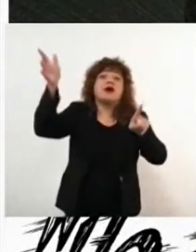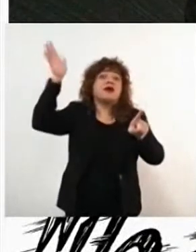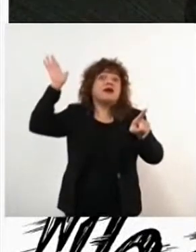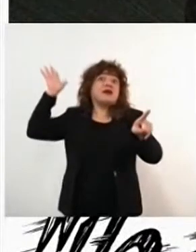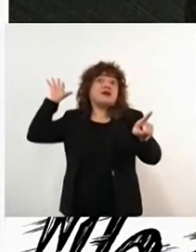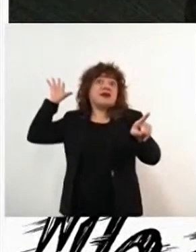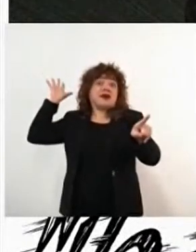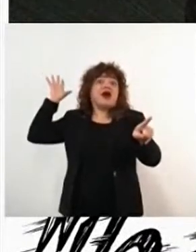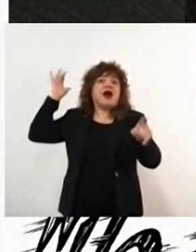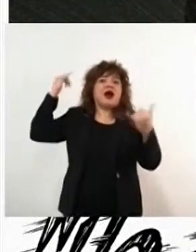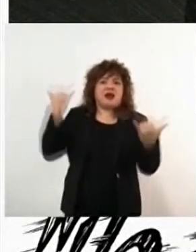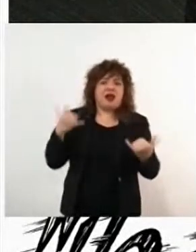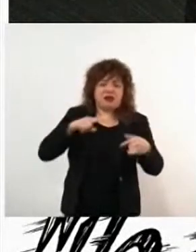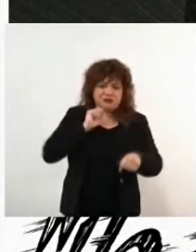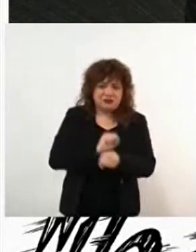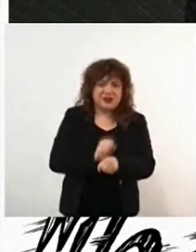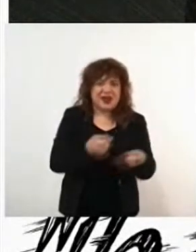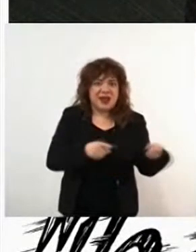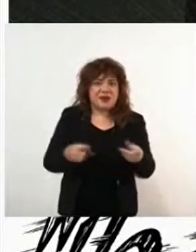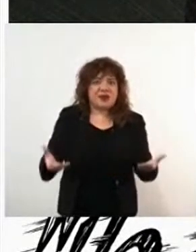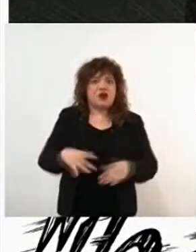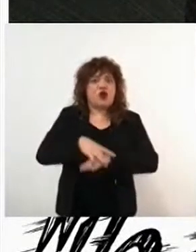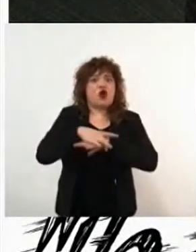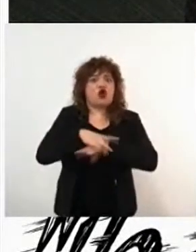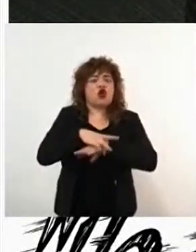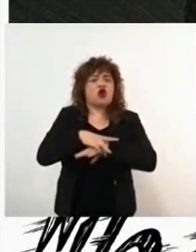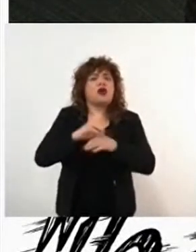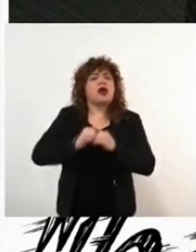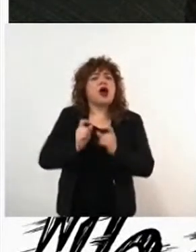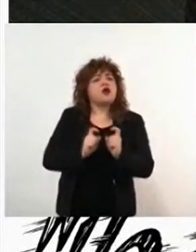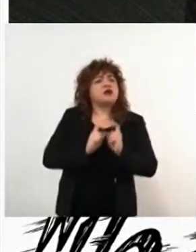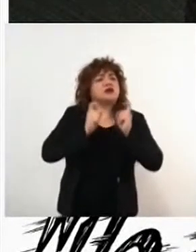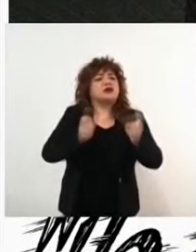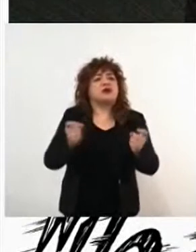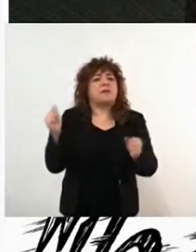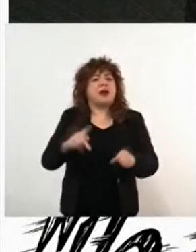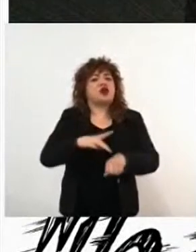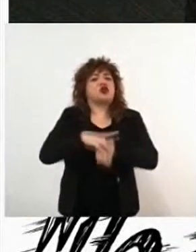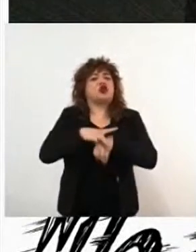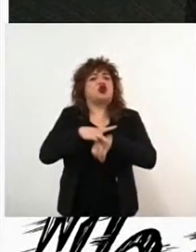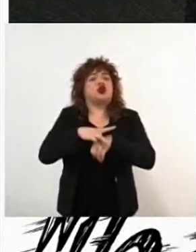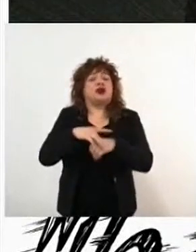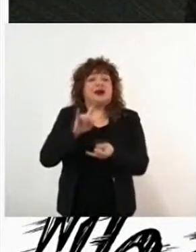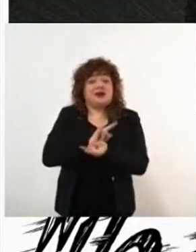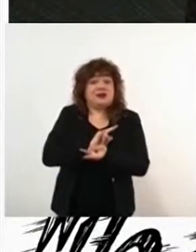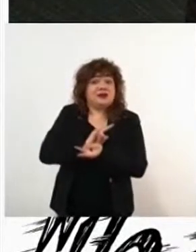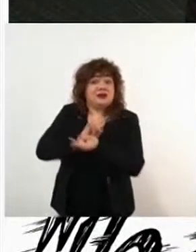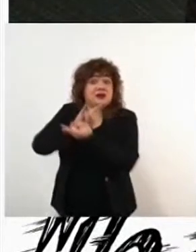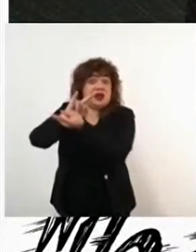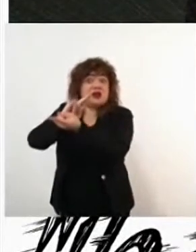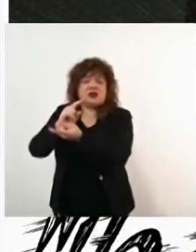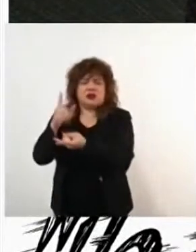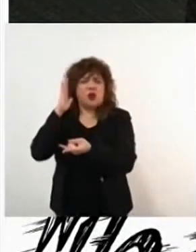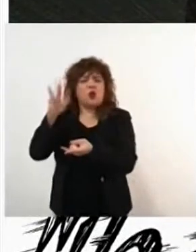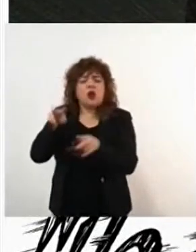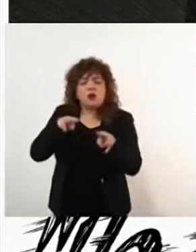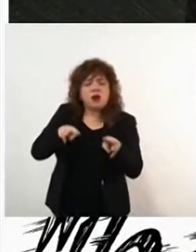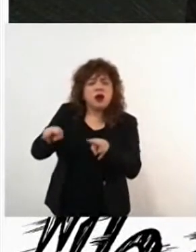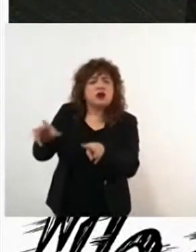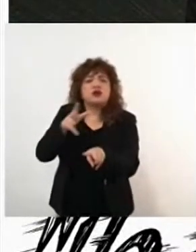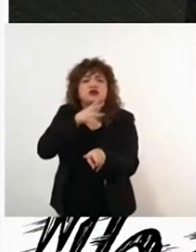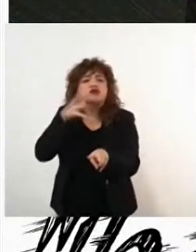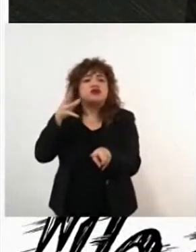I mean, one of our satellites that is going up today will be monitoring agriculture and